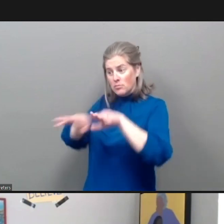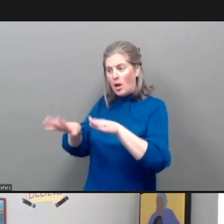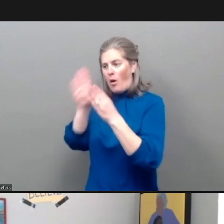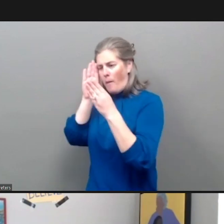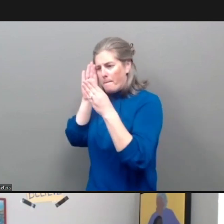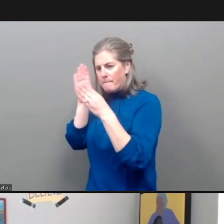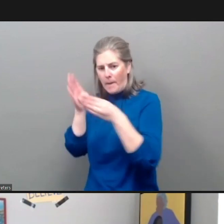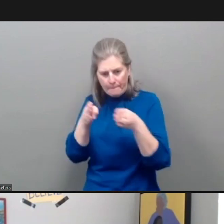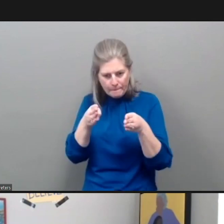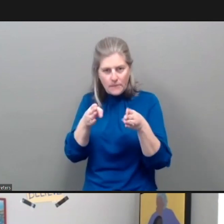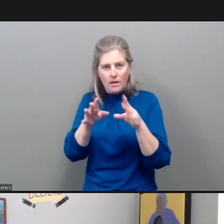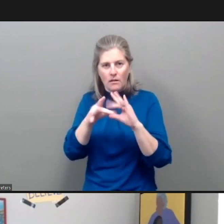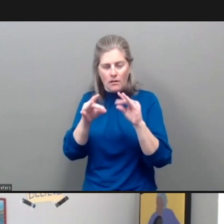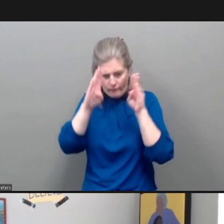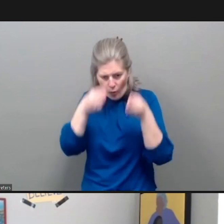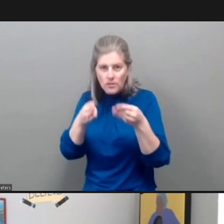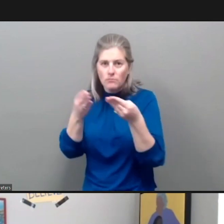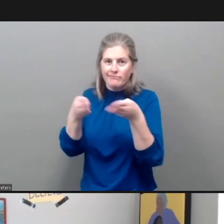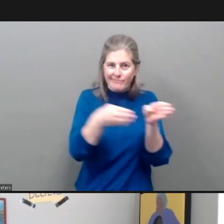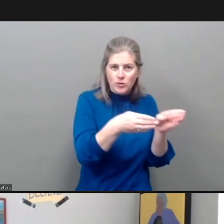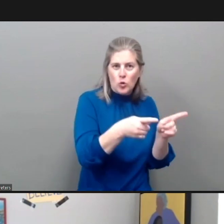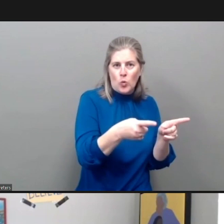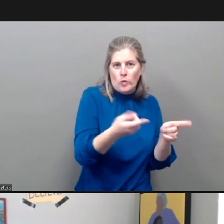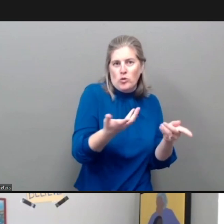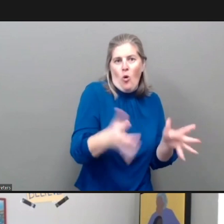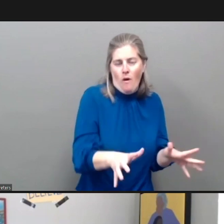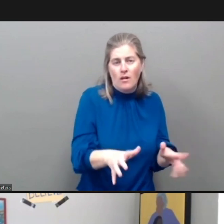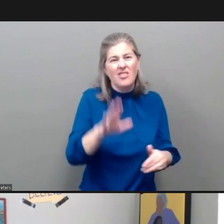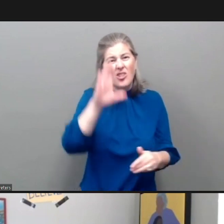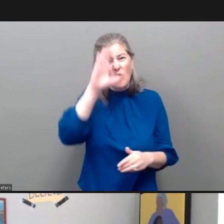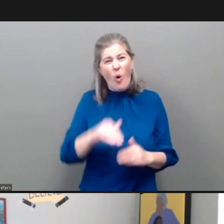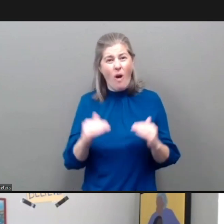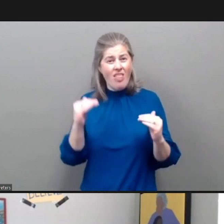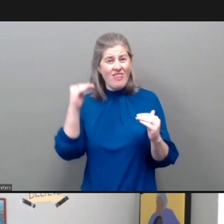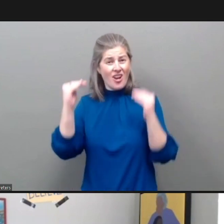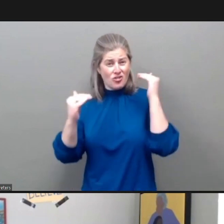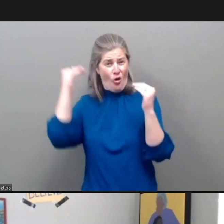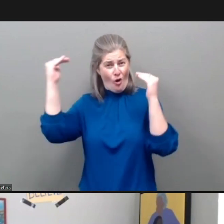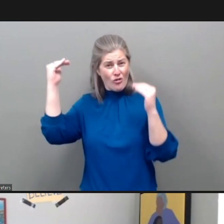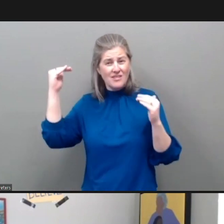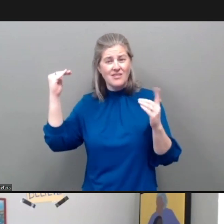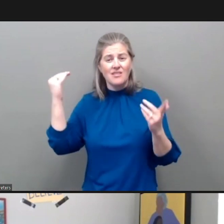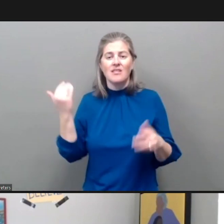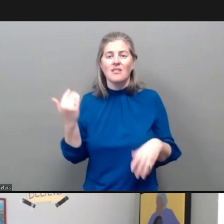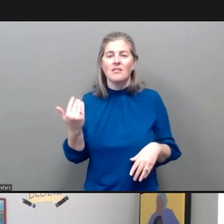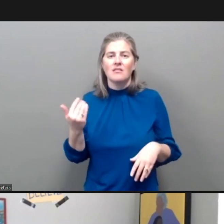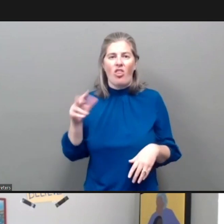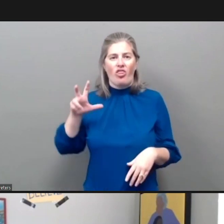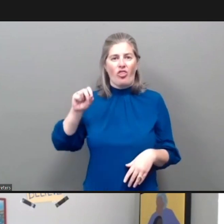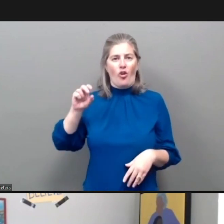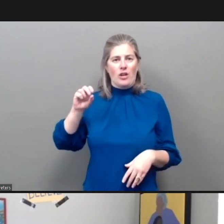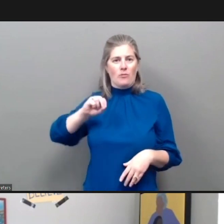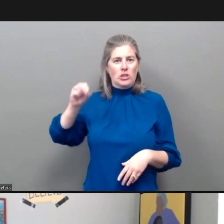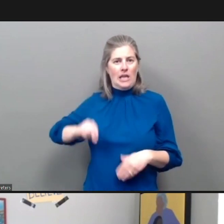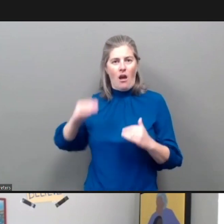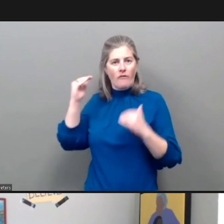subgroups of people. You know, adults, our survey showed that there, you know, 30% of adults in New Mexico said they would